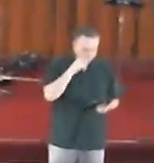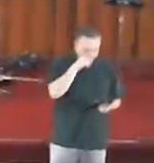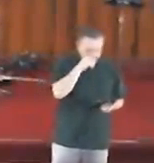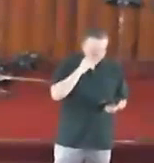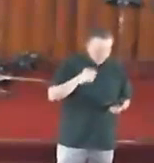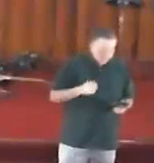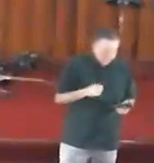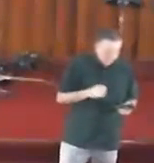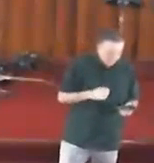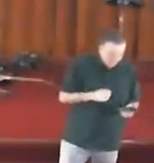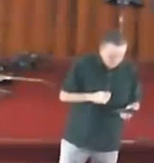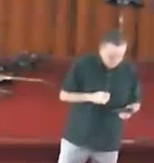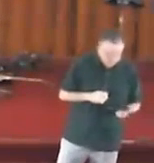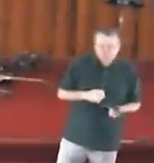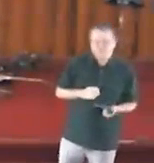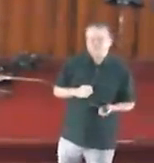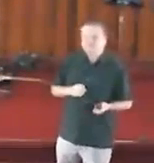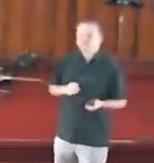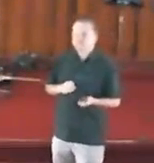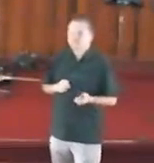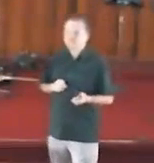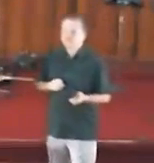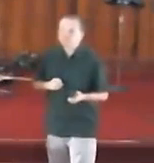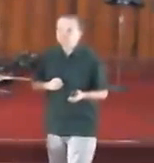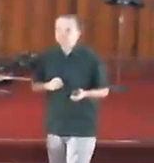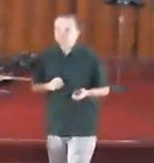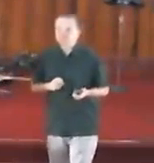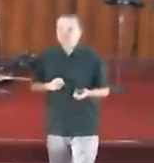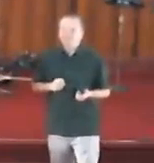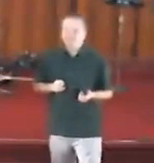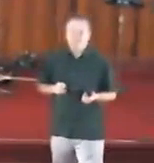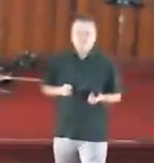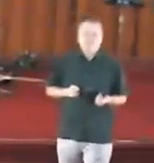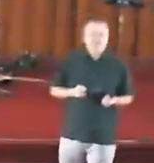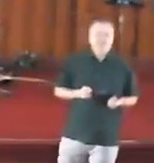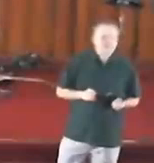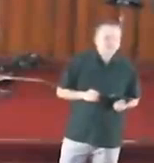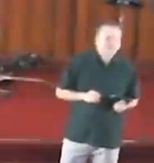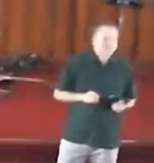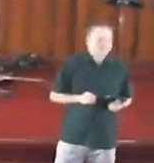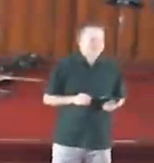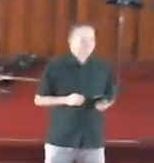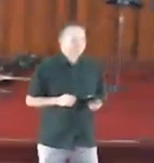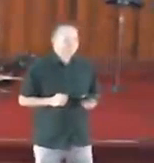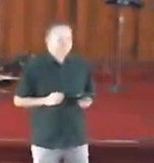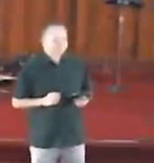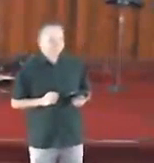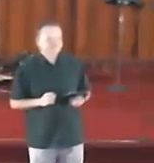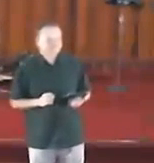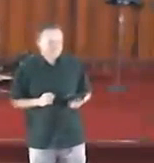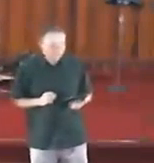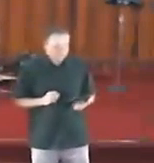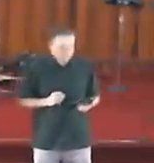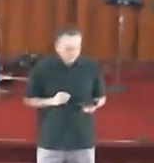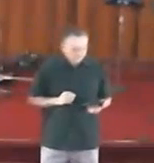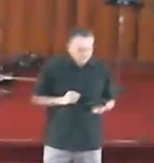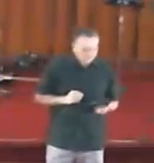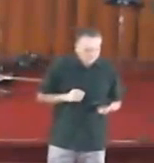what you have to tell us today. Gracias, Señor. Thank you, Lord. Amén. Amén.